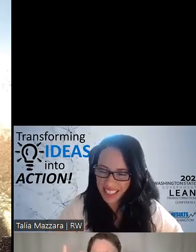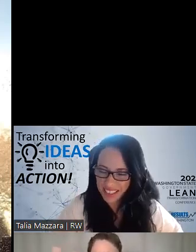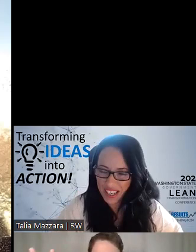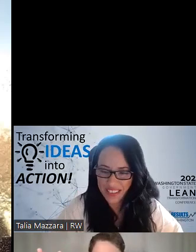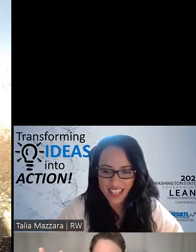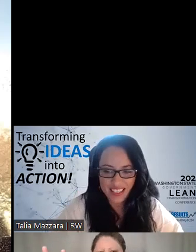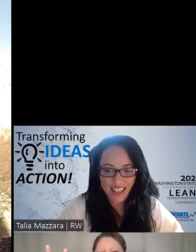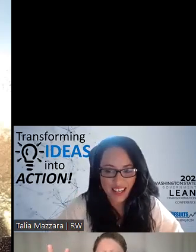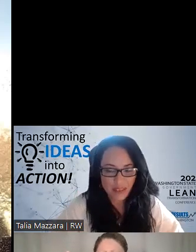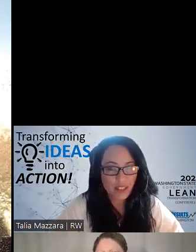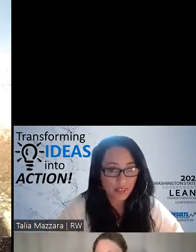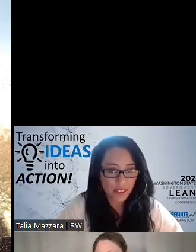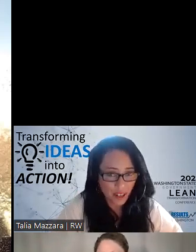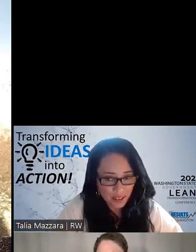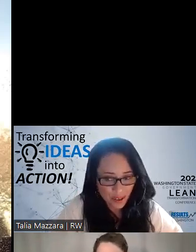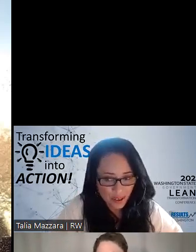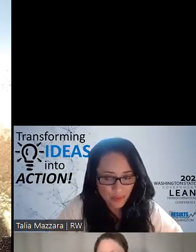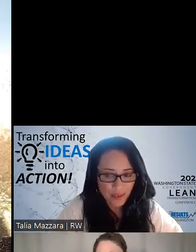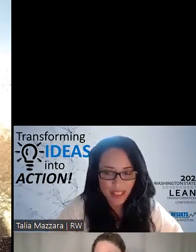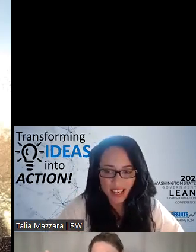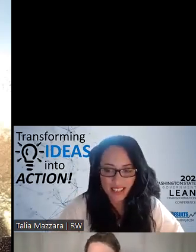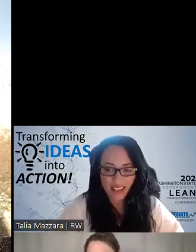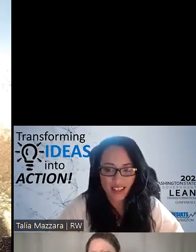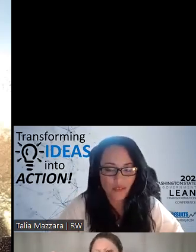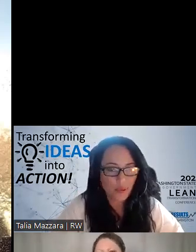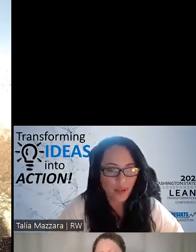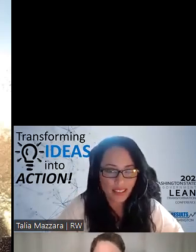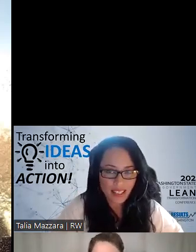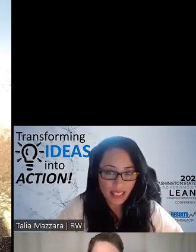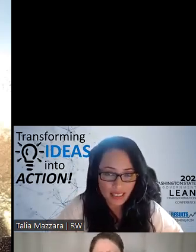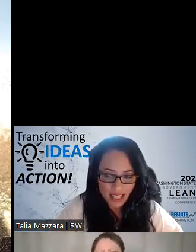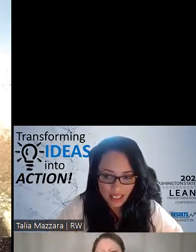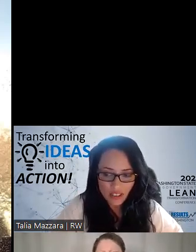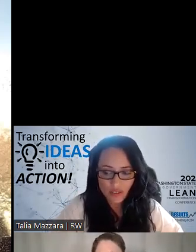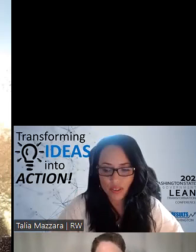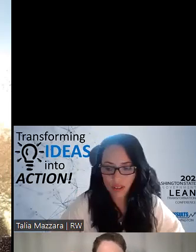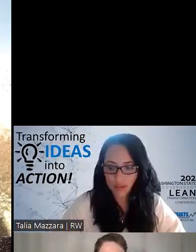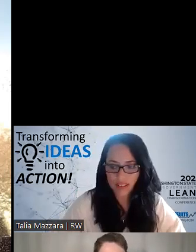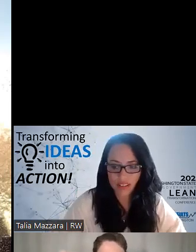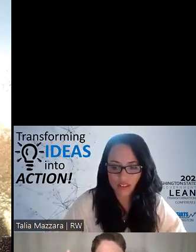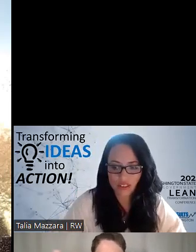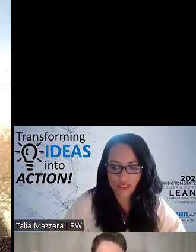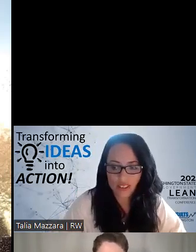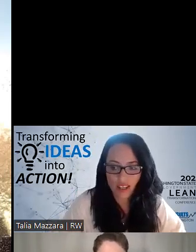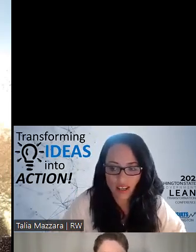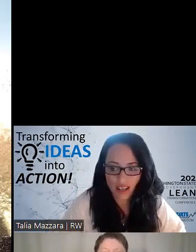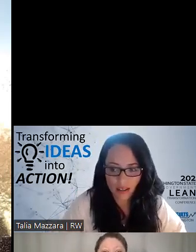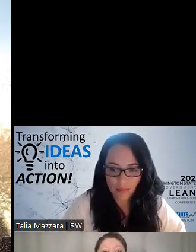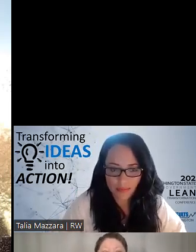within the next 5 days. Materials are also on the website. If we run into any tech issues with our